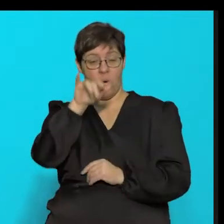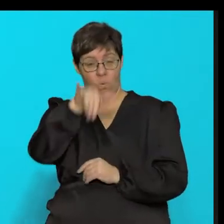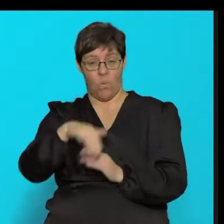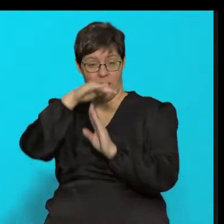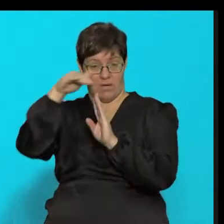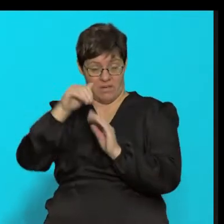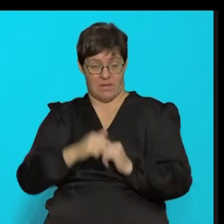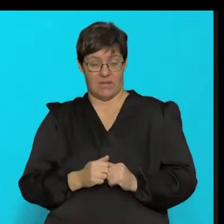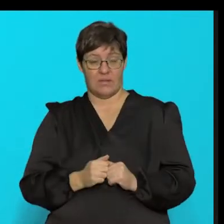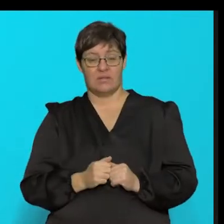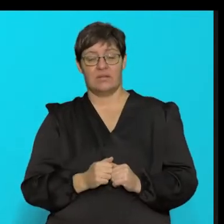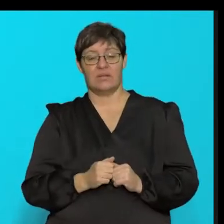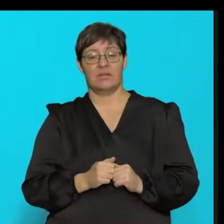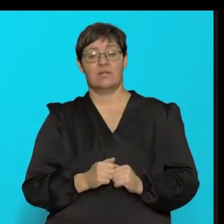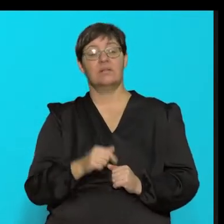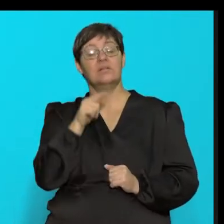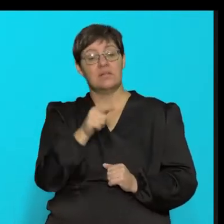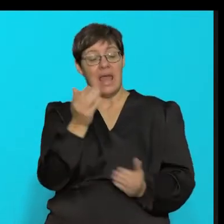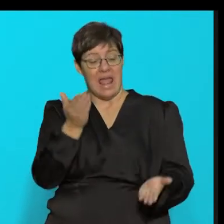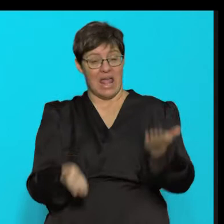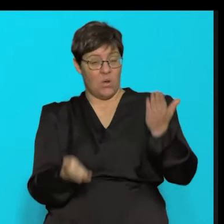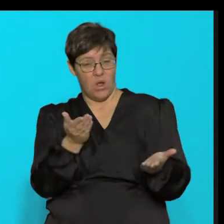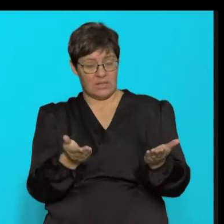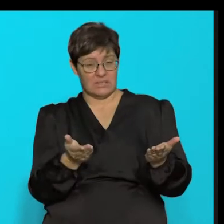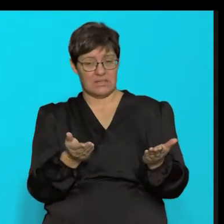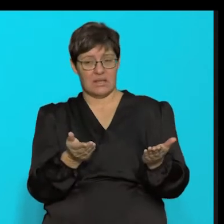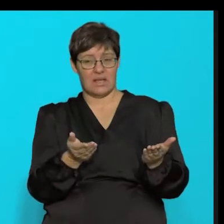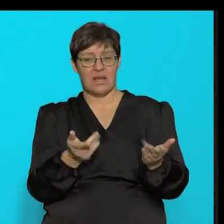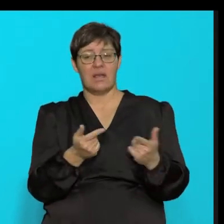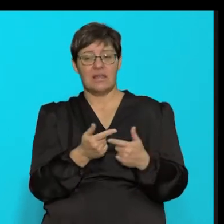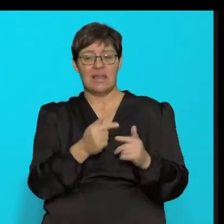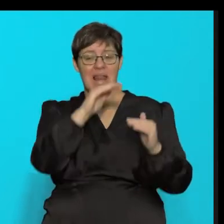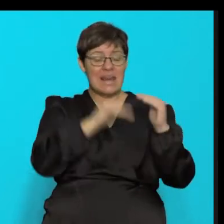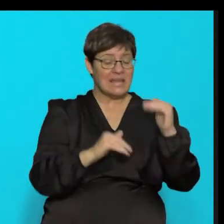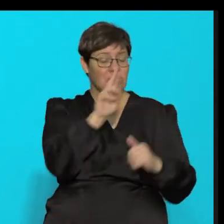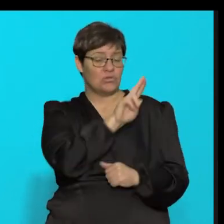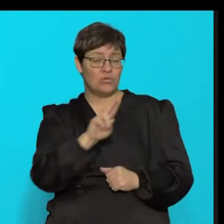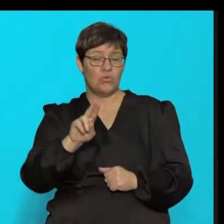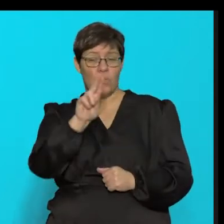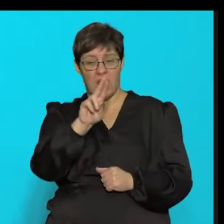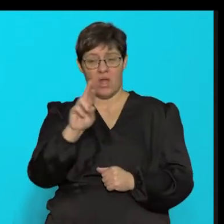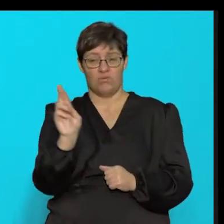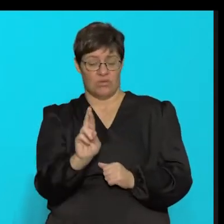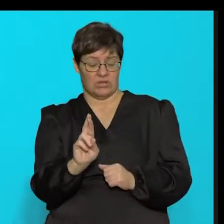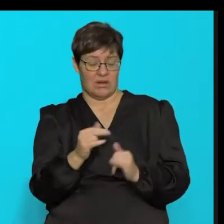bar. Okay? The equation of the least square regression,